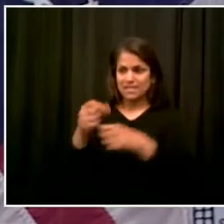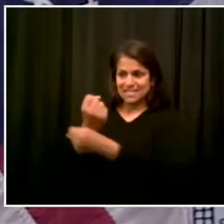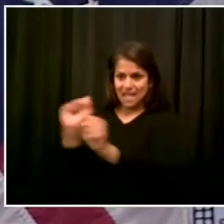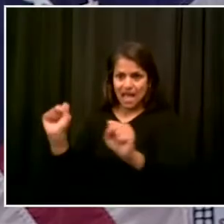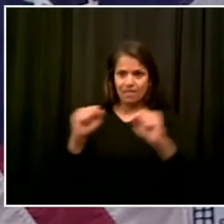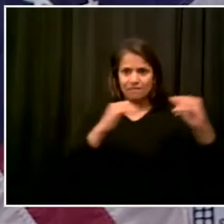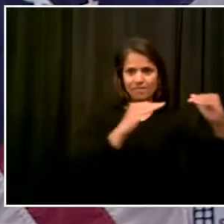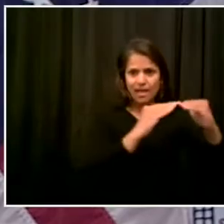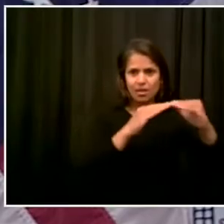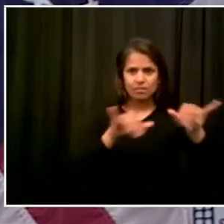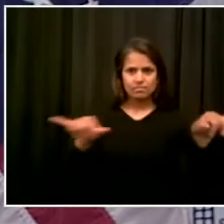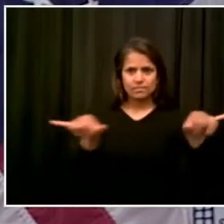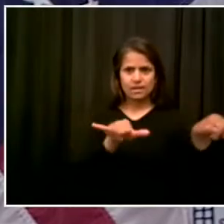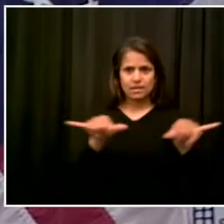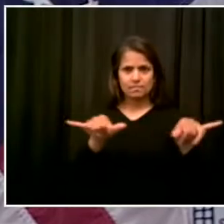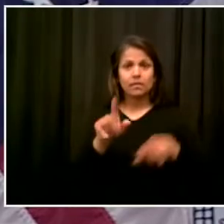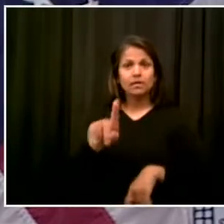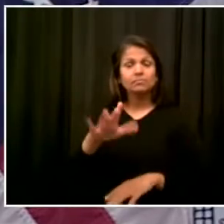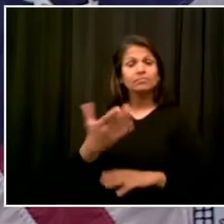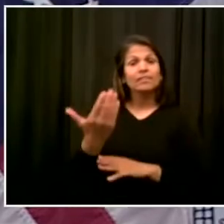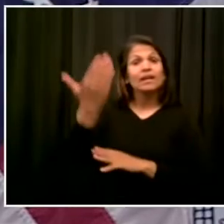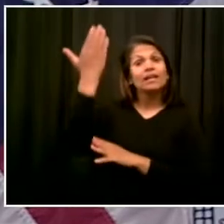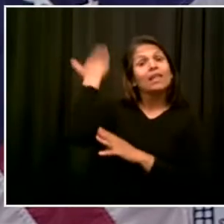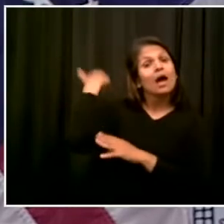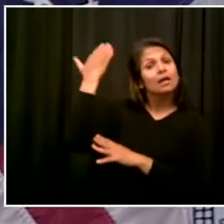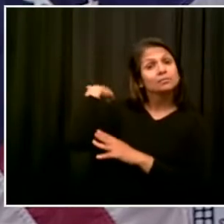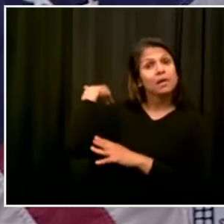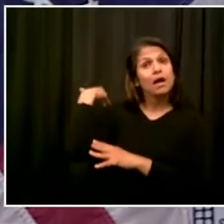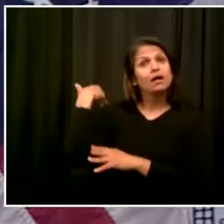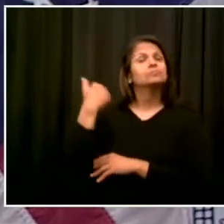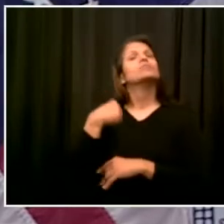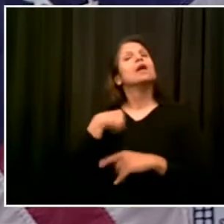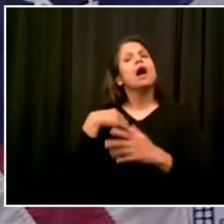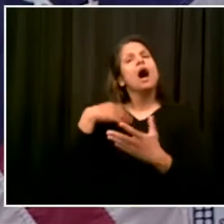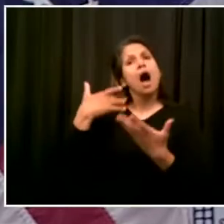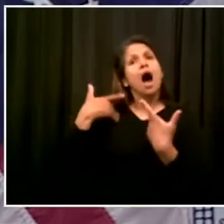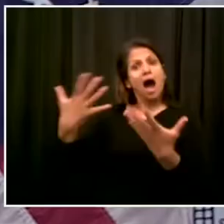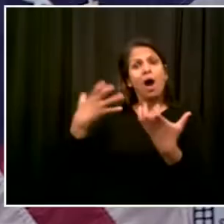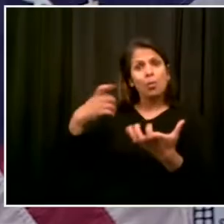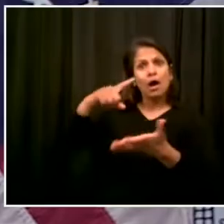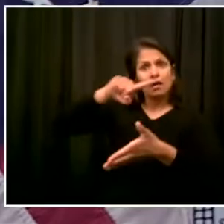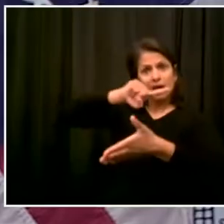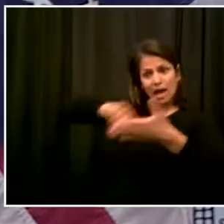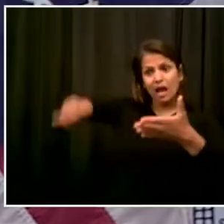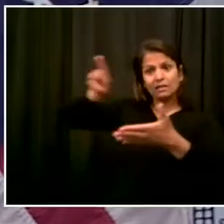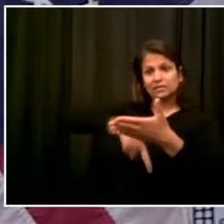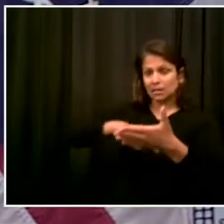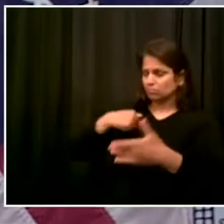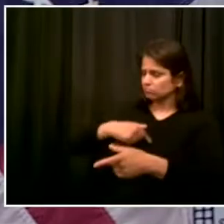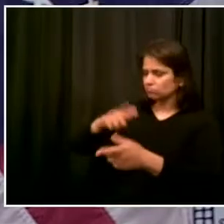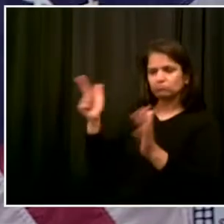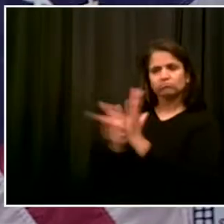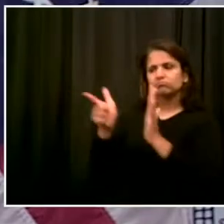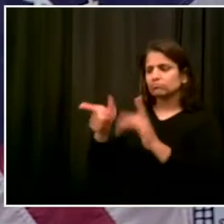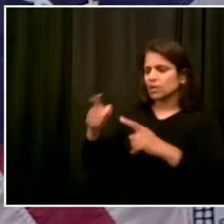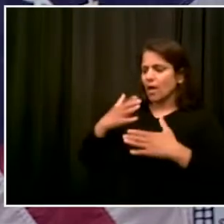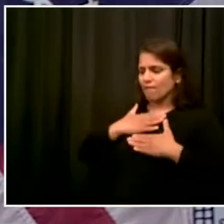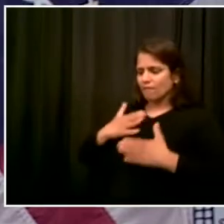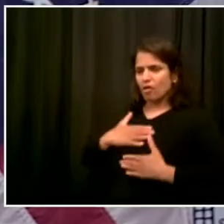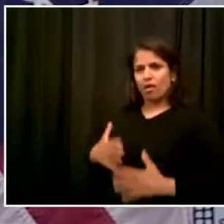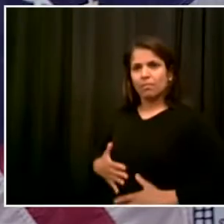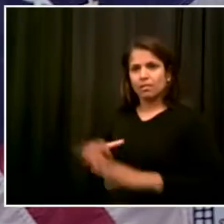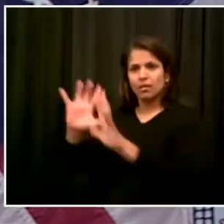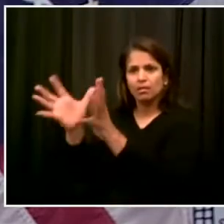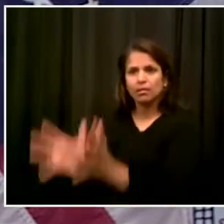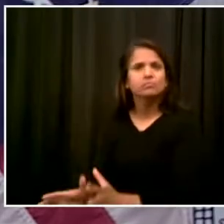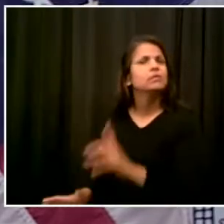more crime. I said and I believed that there was a way to become safer and more fair, and we have shown